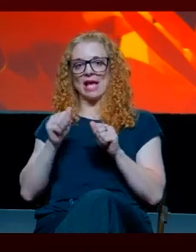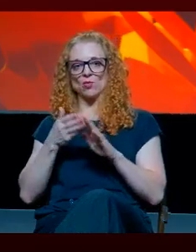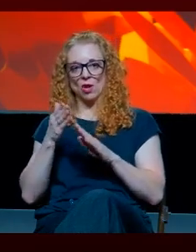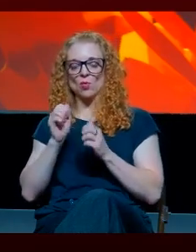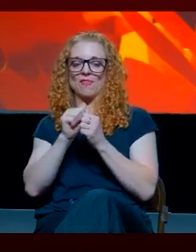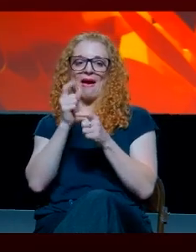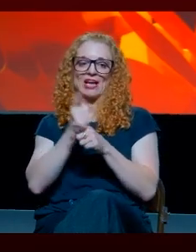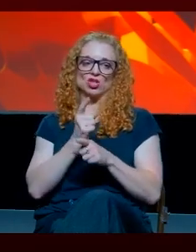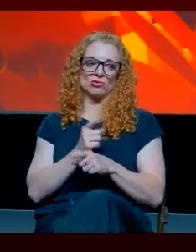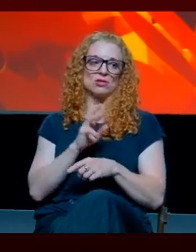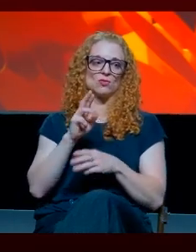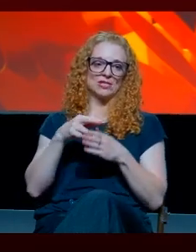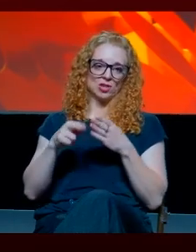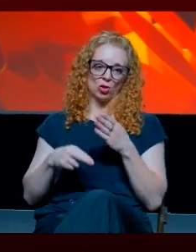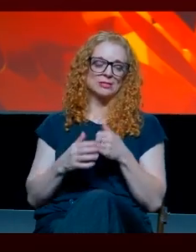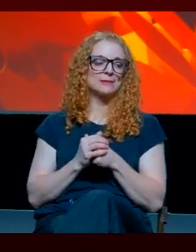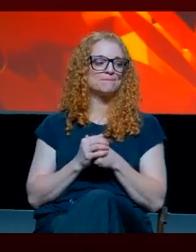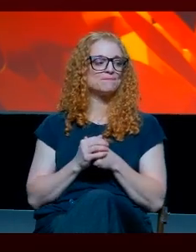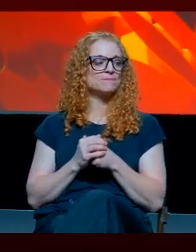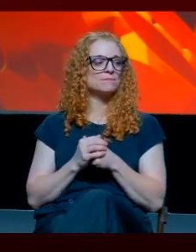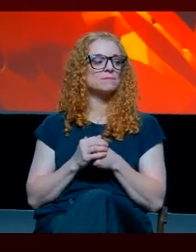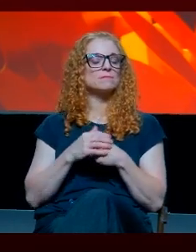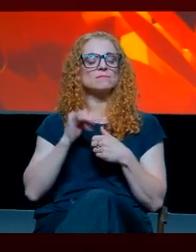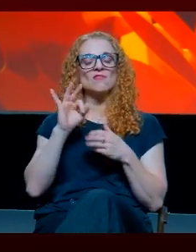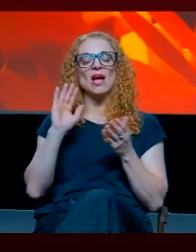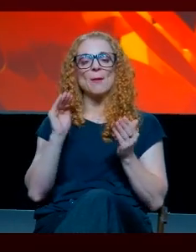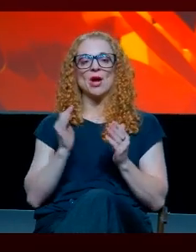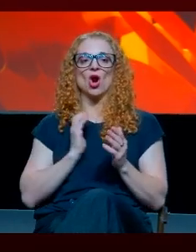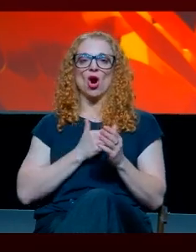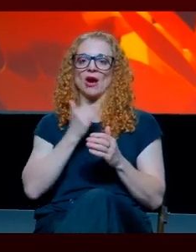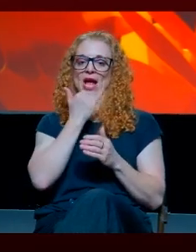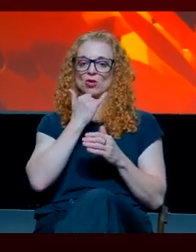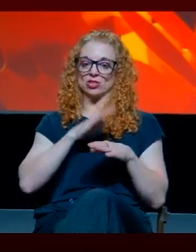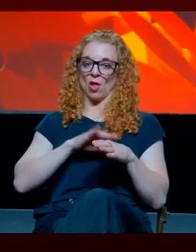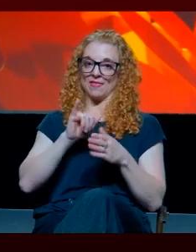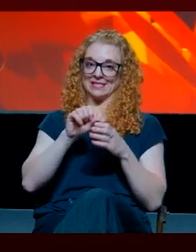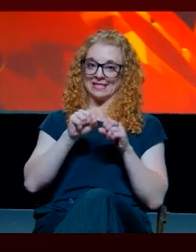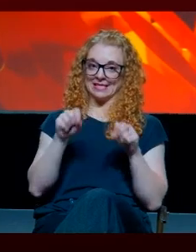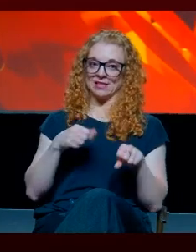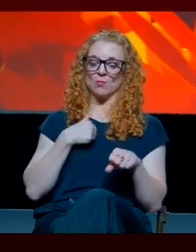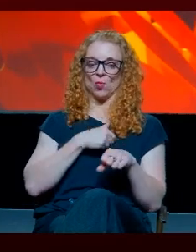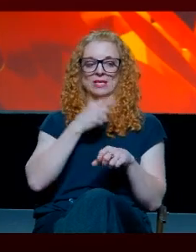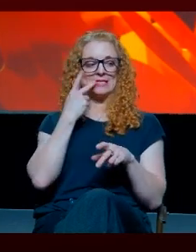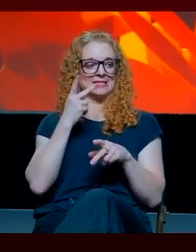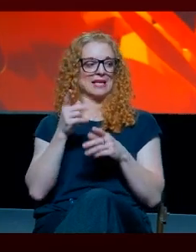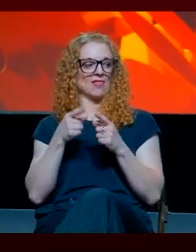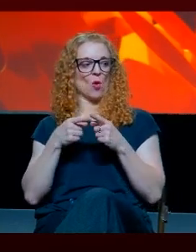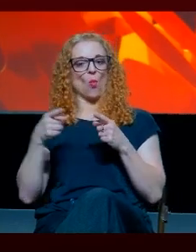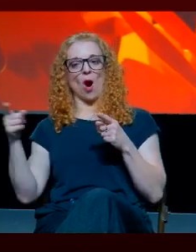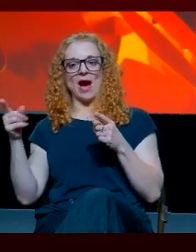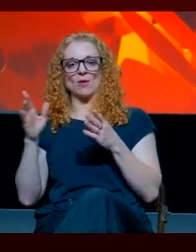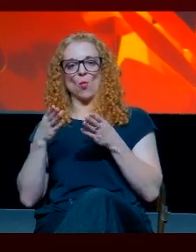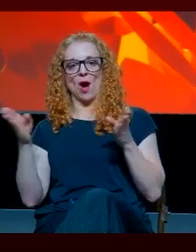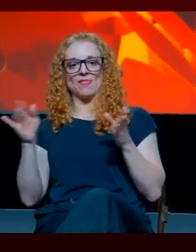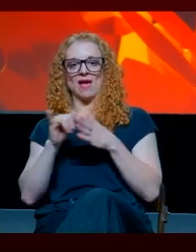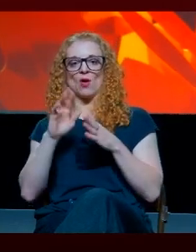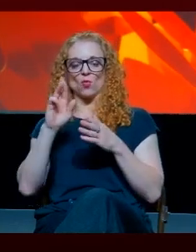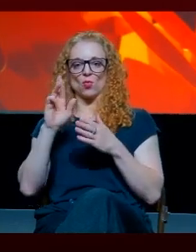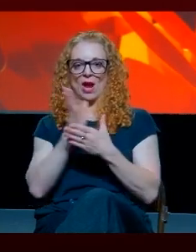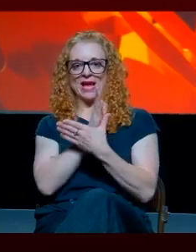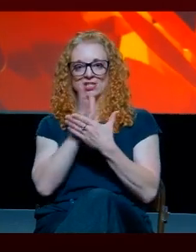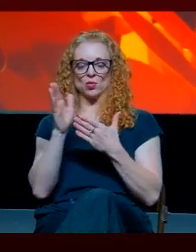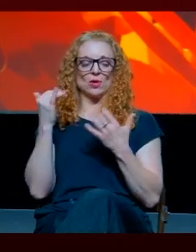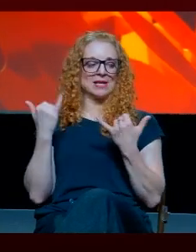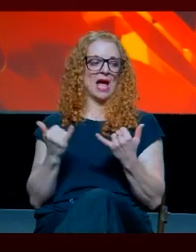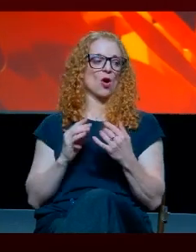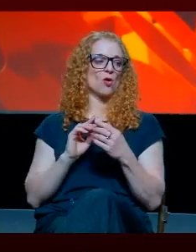results. And if I compare where our errors are on the system, we see we're right in that range. We are now crossing 10 to the